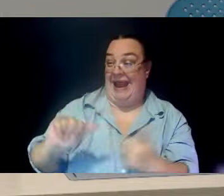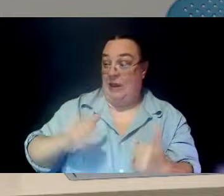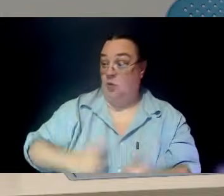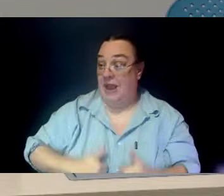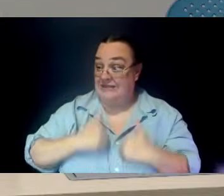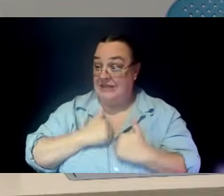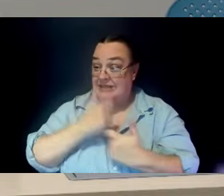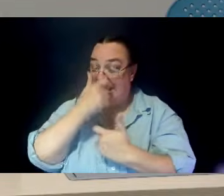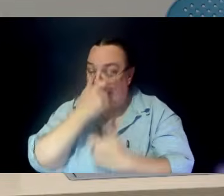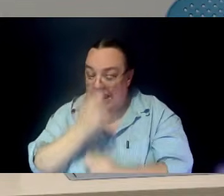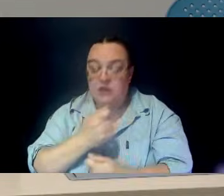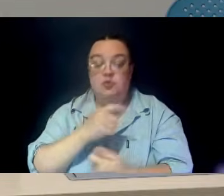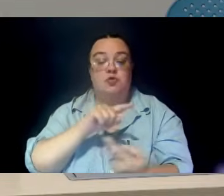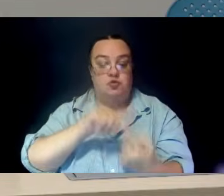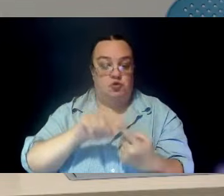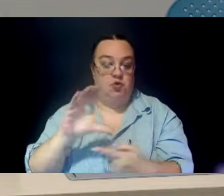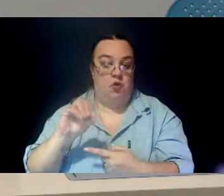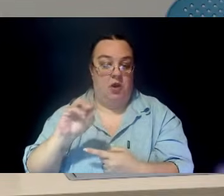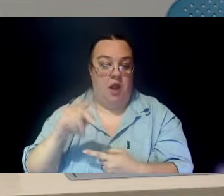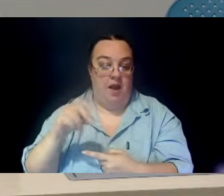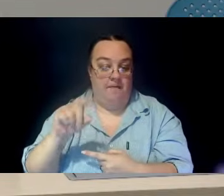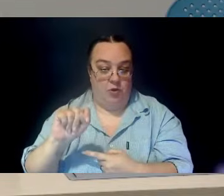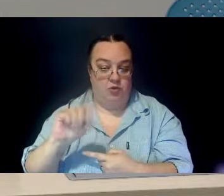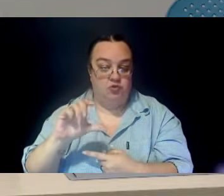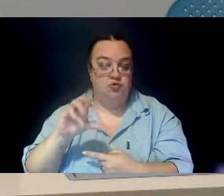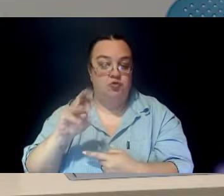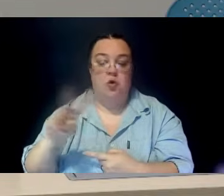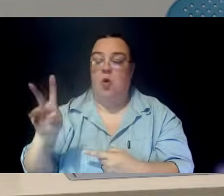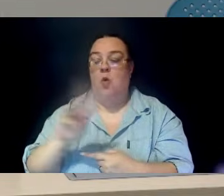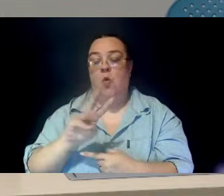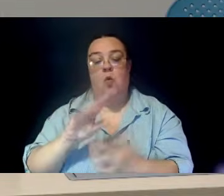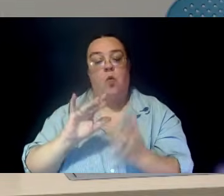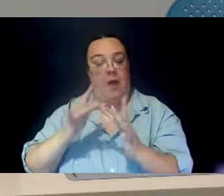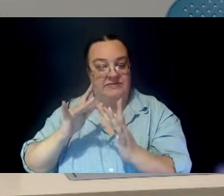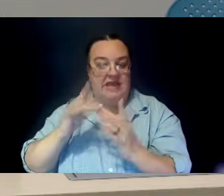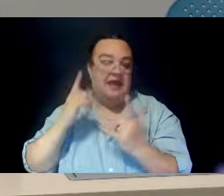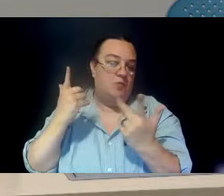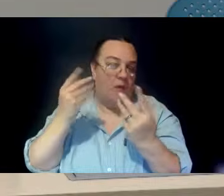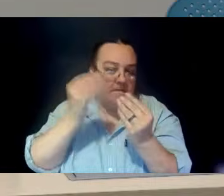the Compost Crew webpage for more information to sign up.